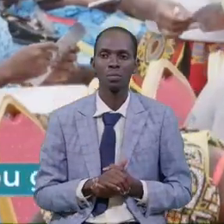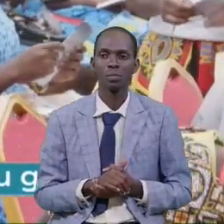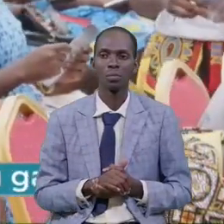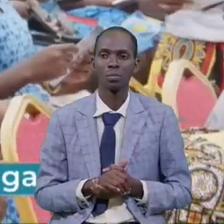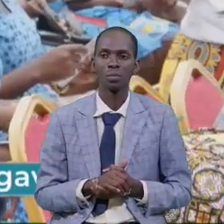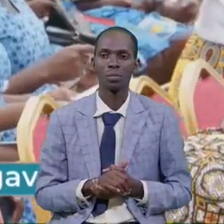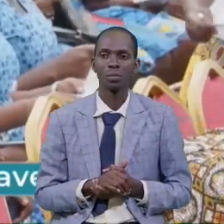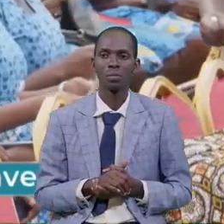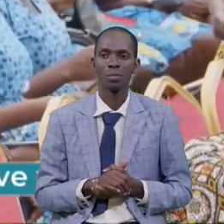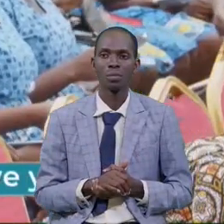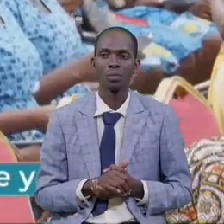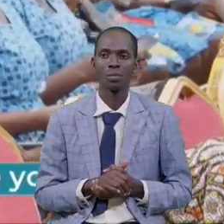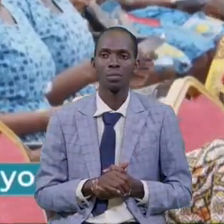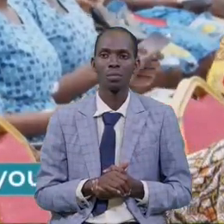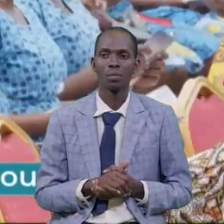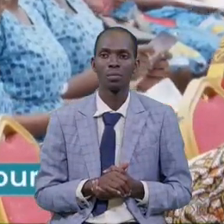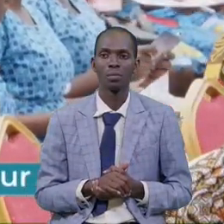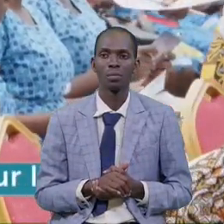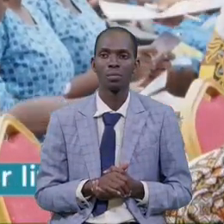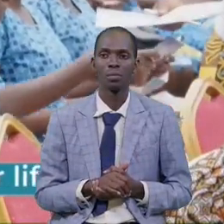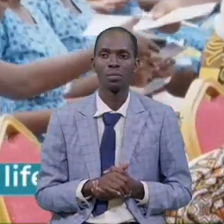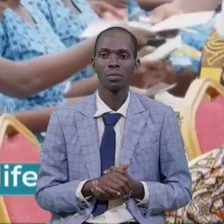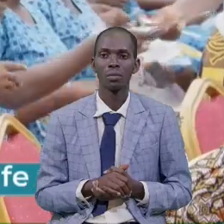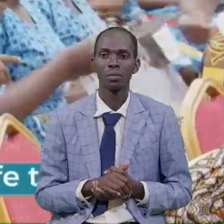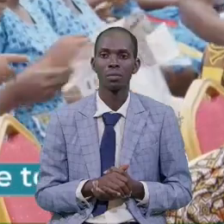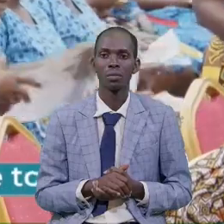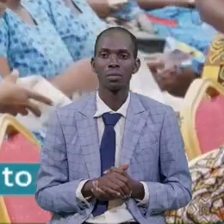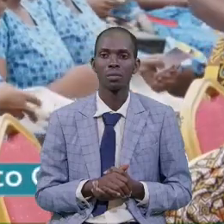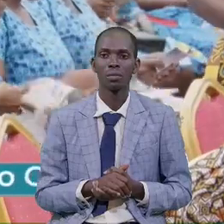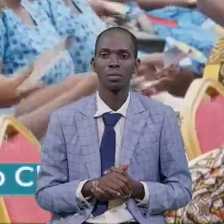and all the people on top,